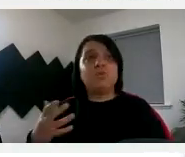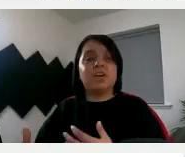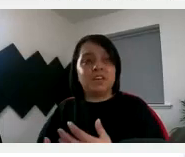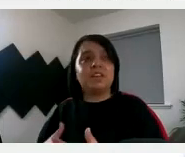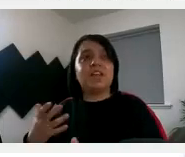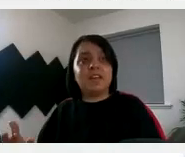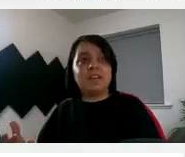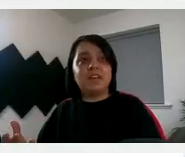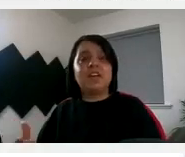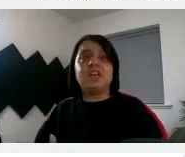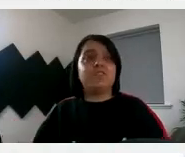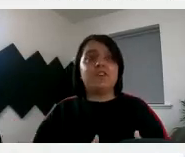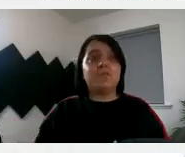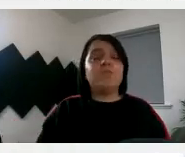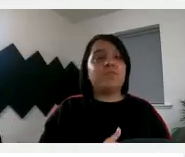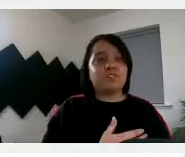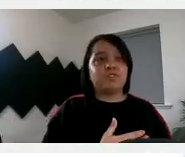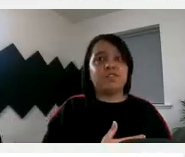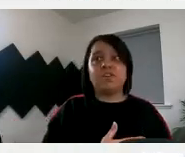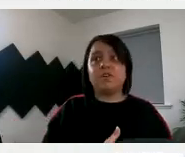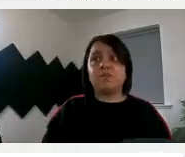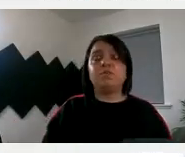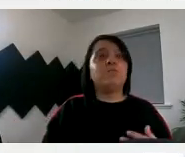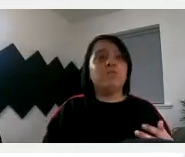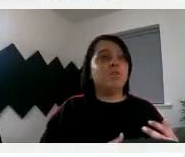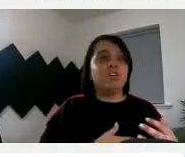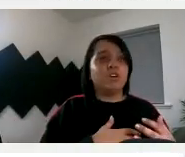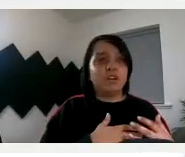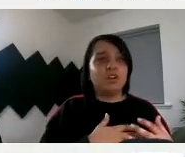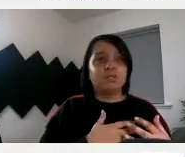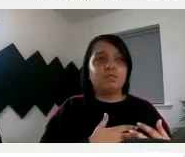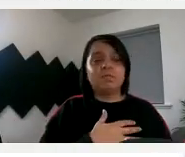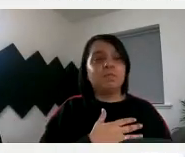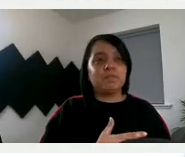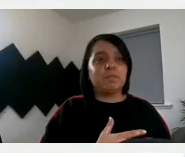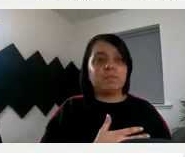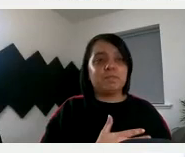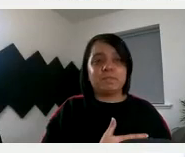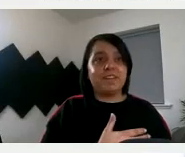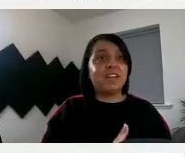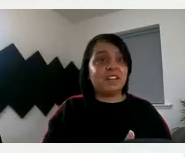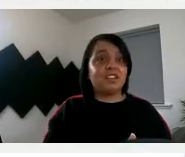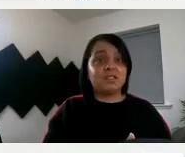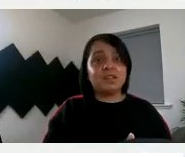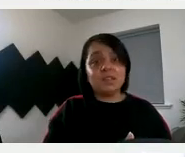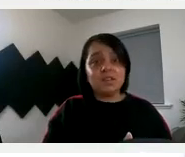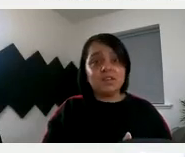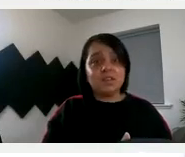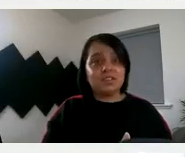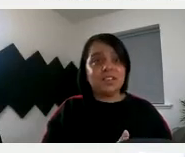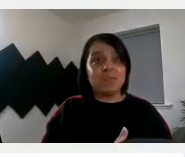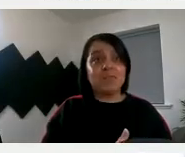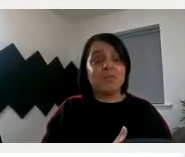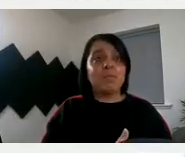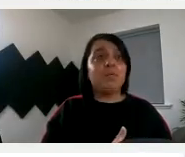talk like it there. If you're in a more professional environment, you would talk more like better English. Shall I